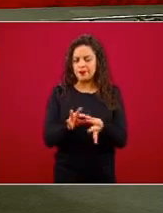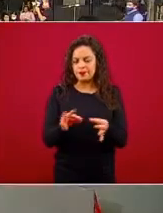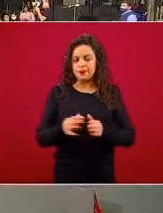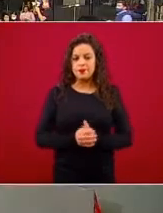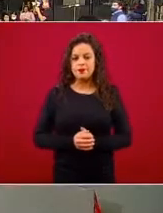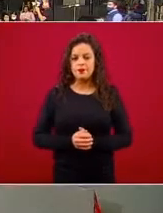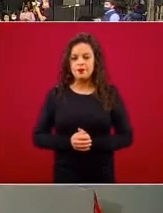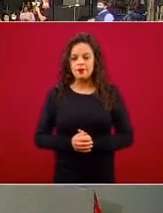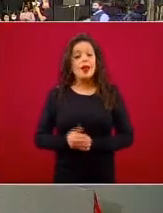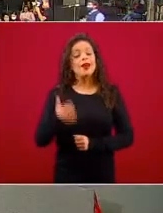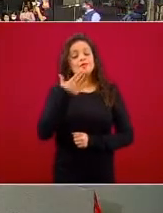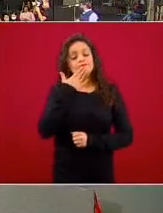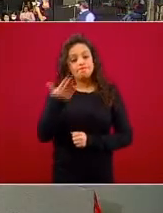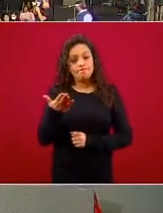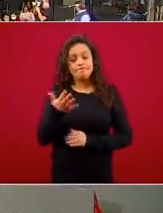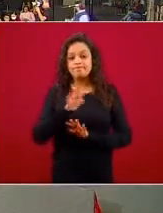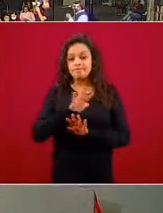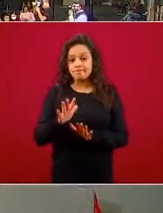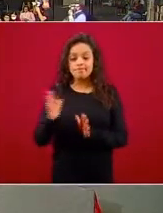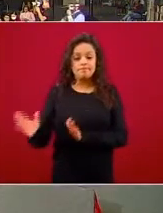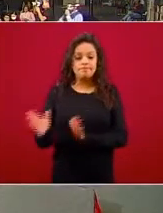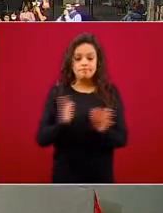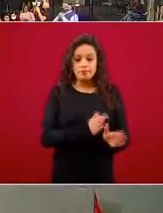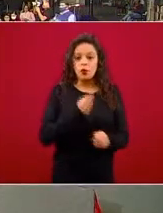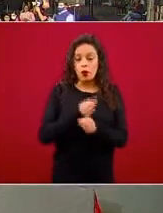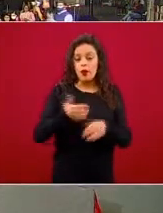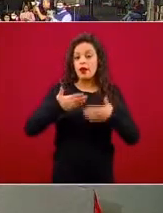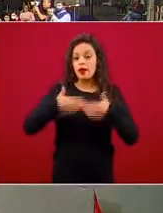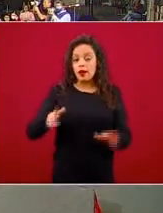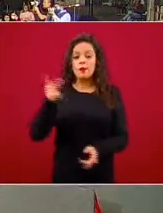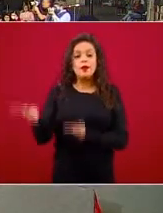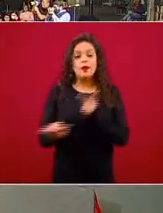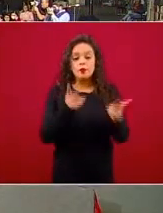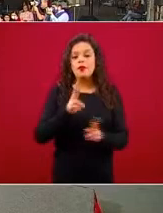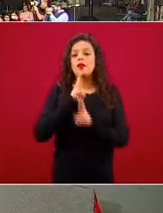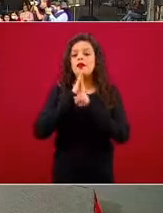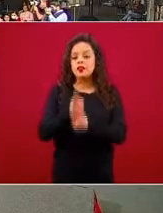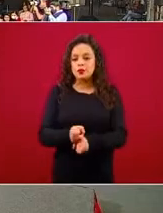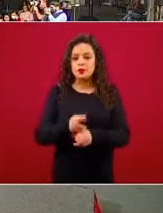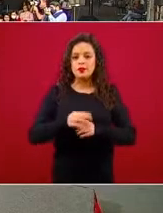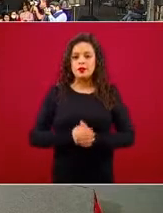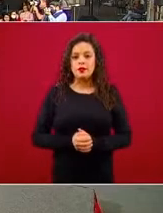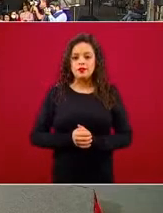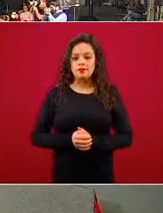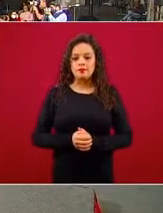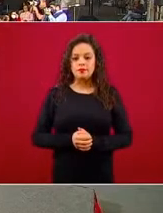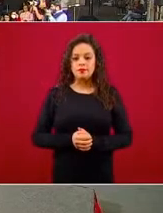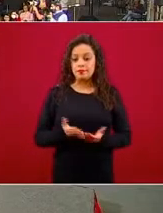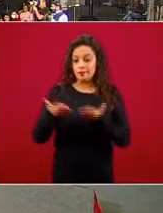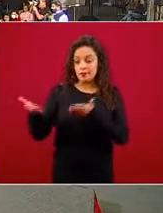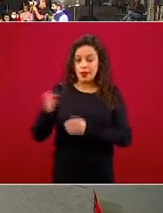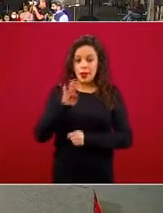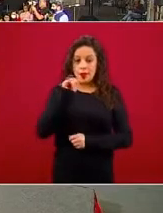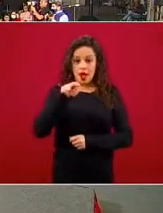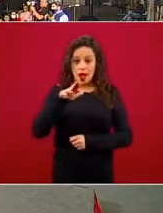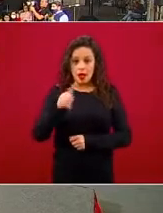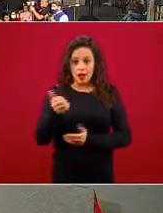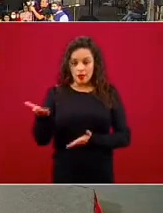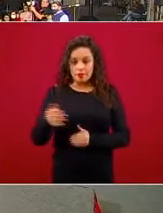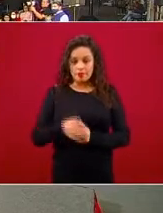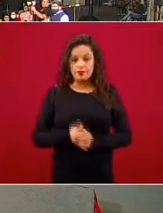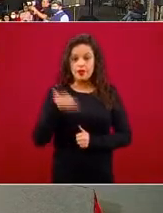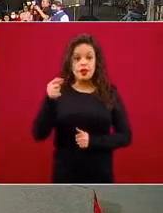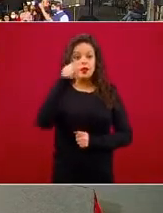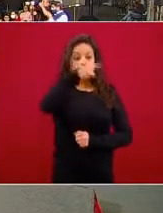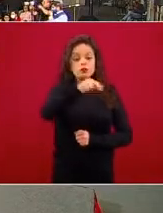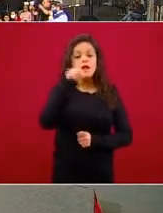So now we're going to go to our question and answer round. So please, Bianca, I'm sorry we were left with you yesterday. Please go